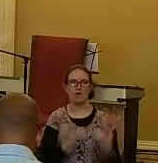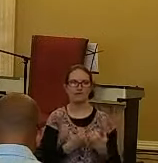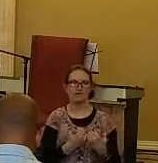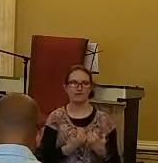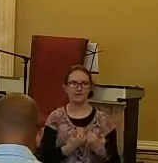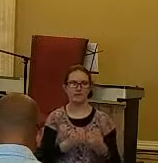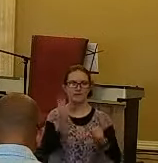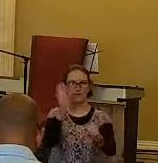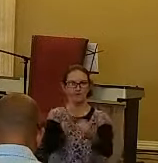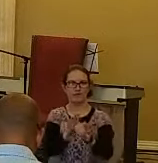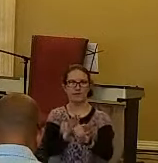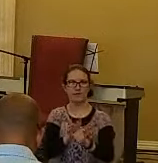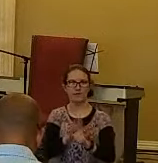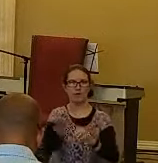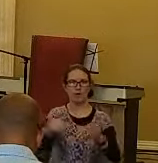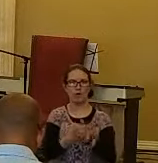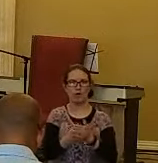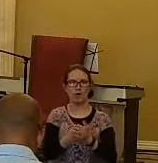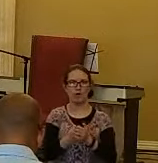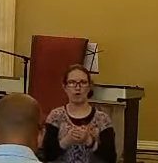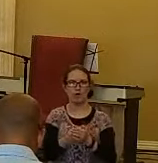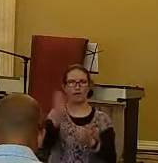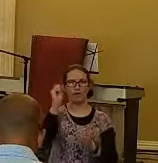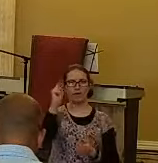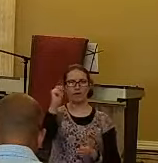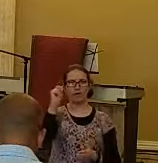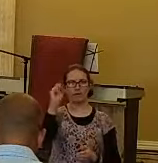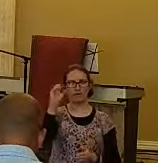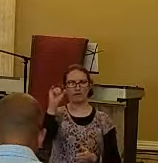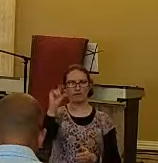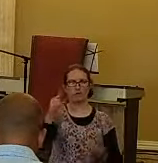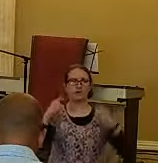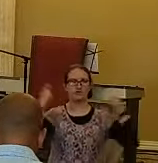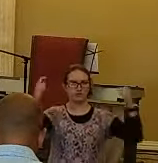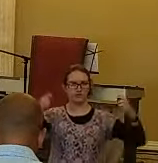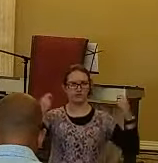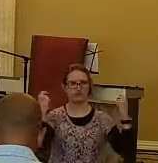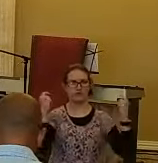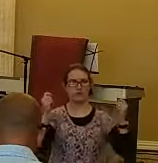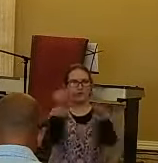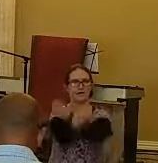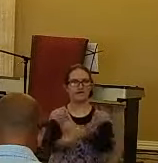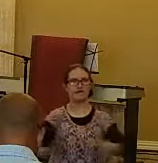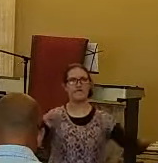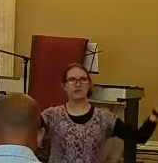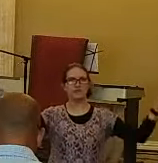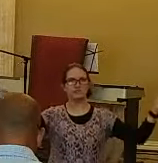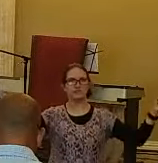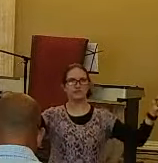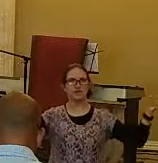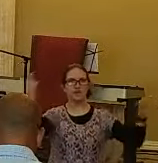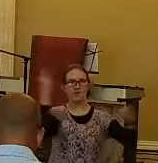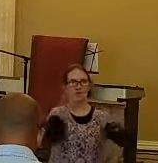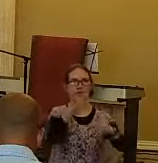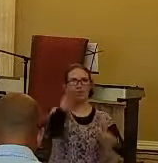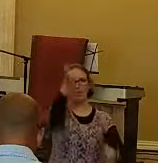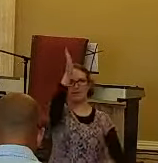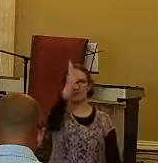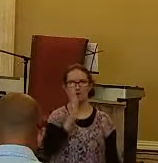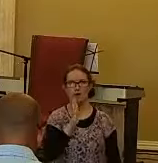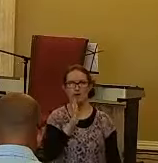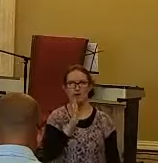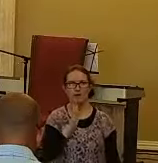and fulfill all thy counsel. We will rejoice in thy salvation. All right. And in the name of our